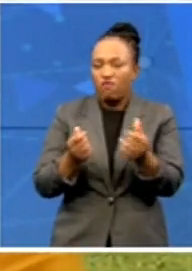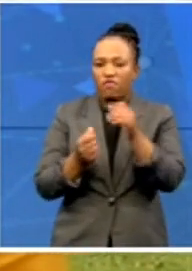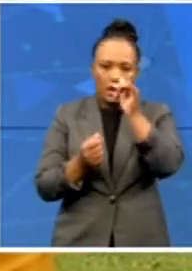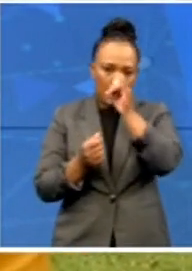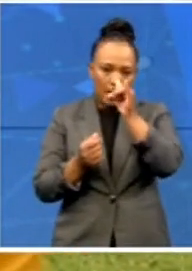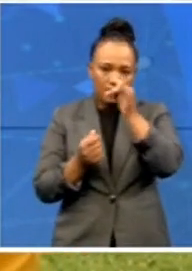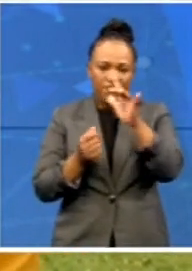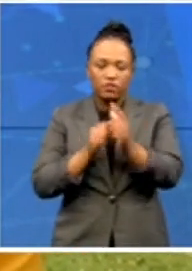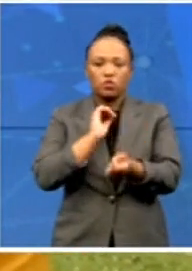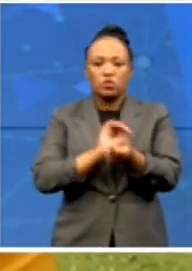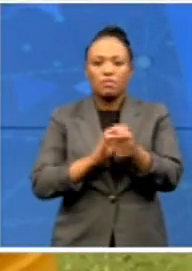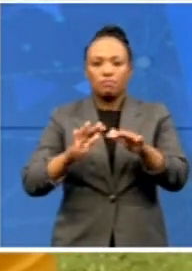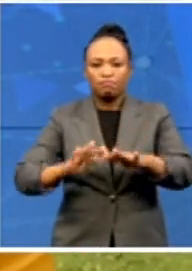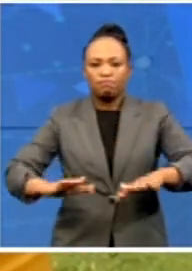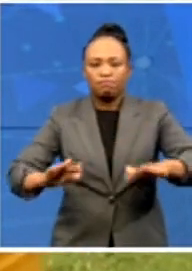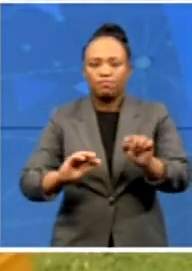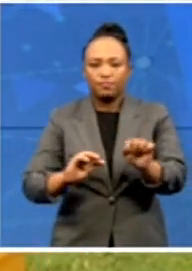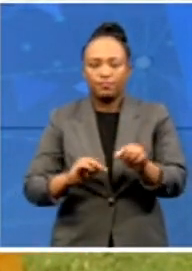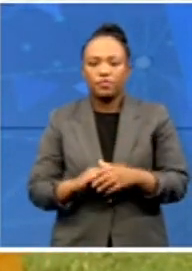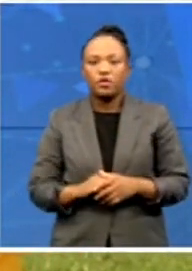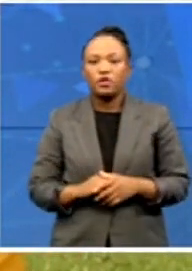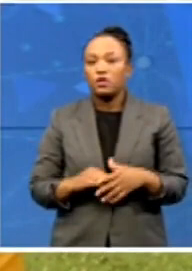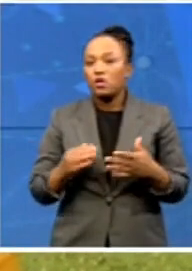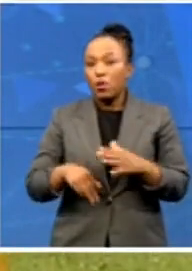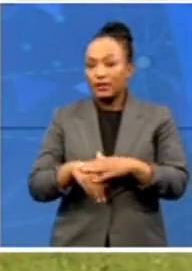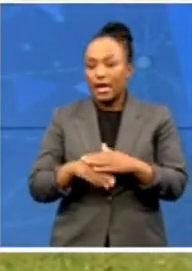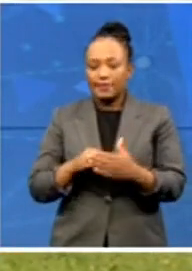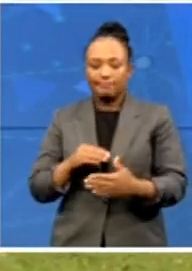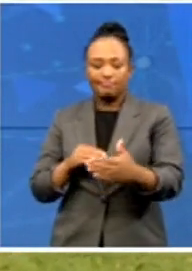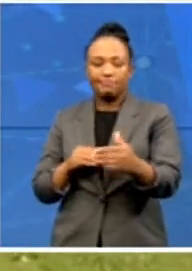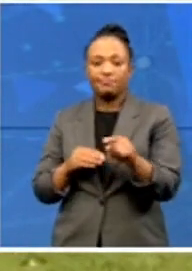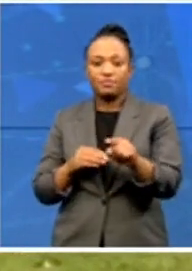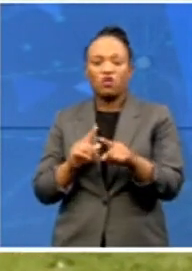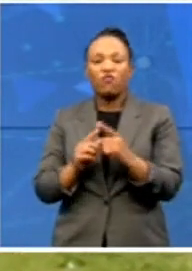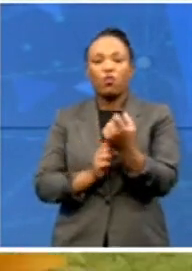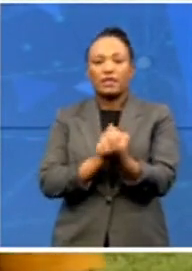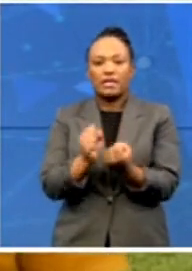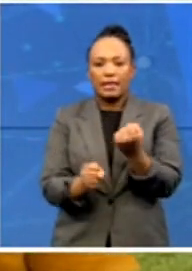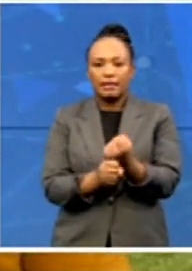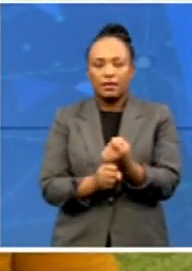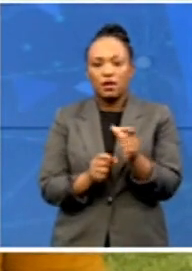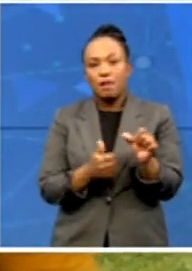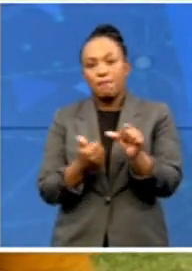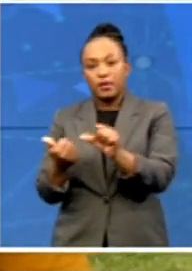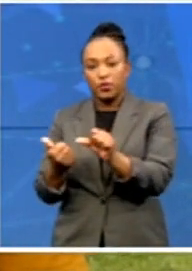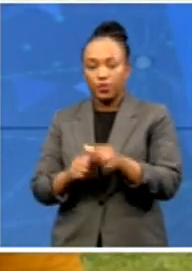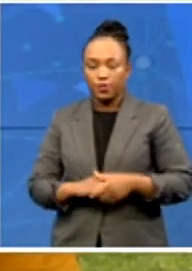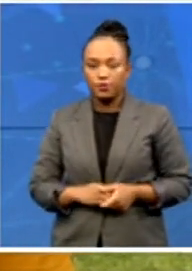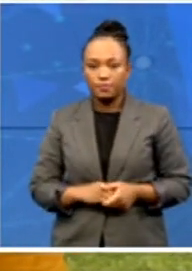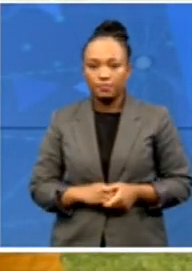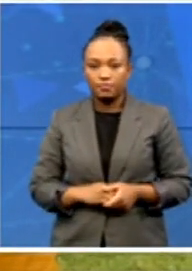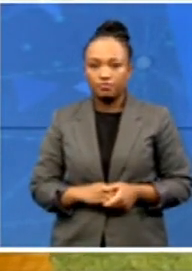this area during this time of the year. Back to you in studio, Blaine. Crime is an